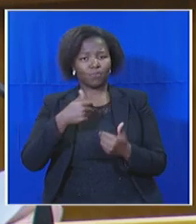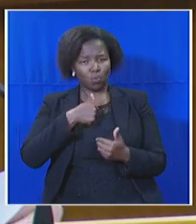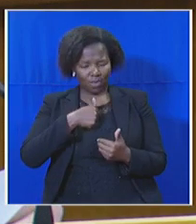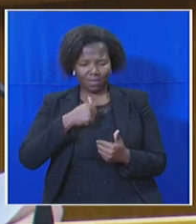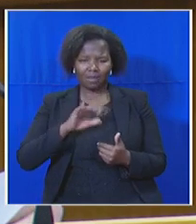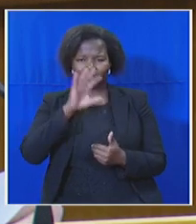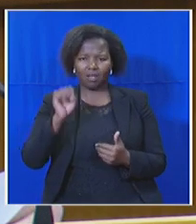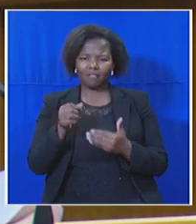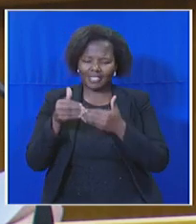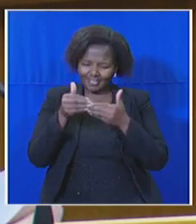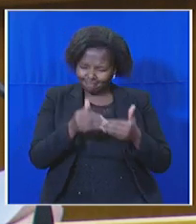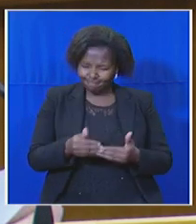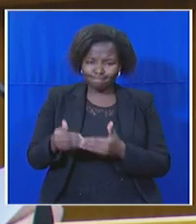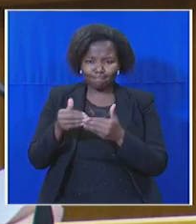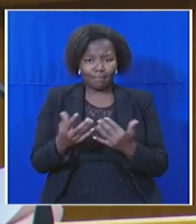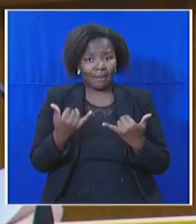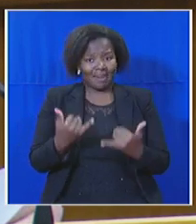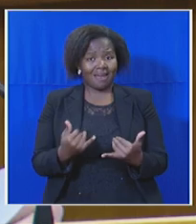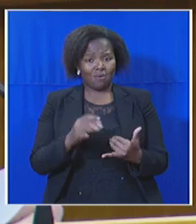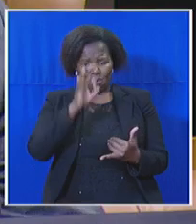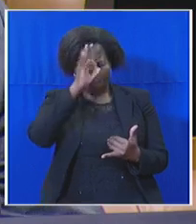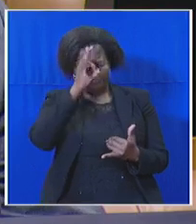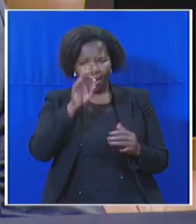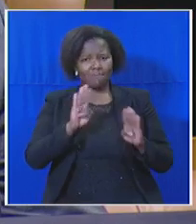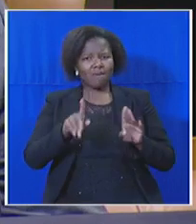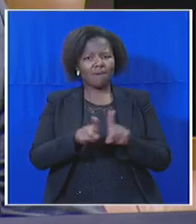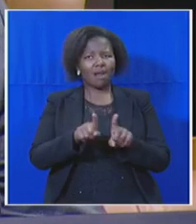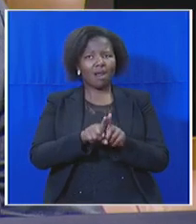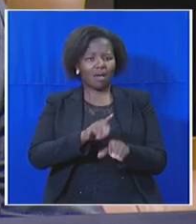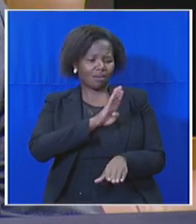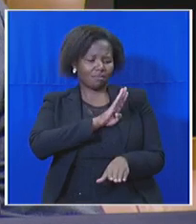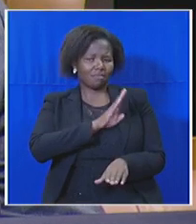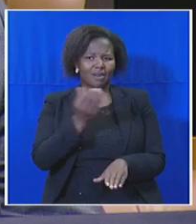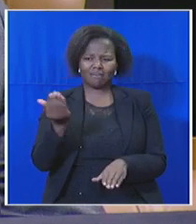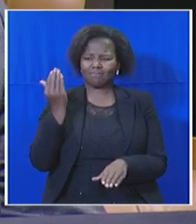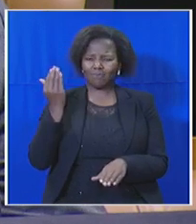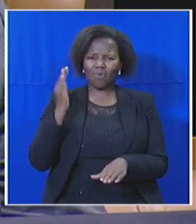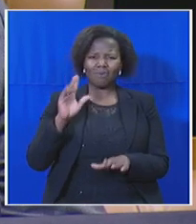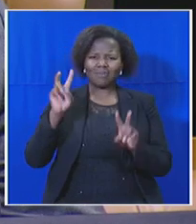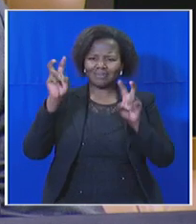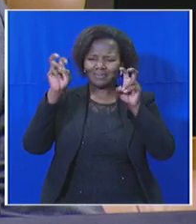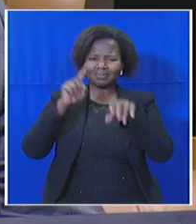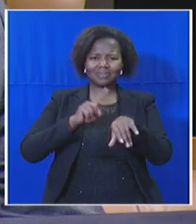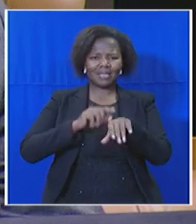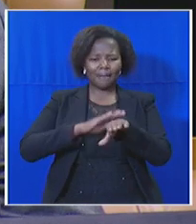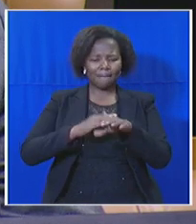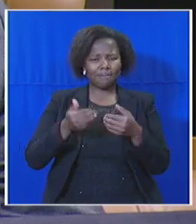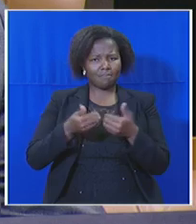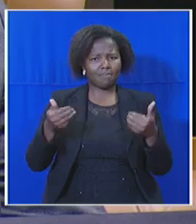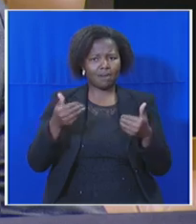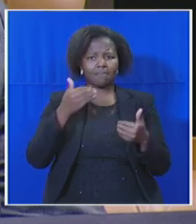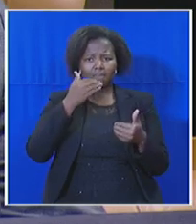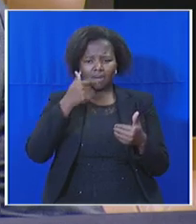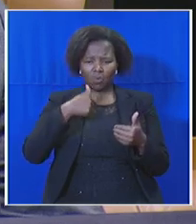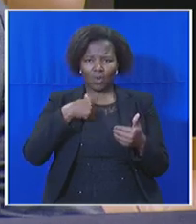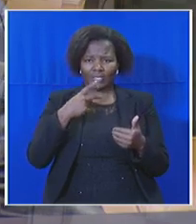deeply, and yet the militarization of our police, where they use apartheid-era Defence Force titles as though citizenry are the enemy to be hunted down and